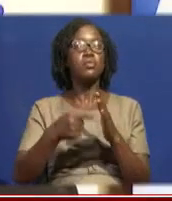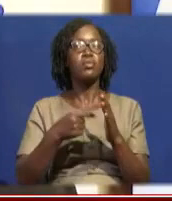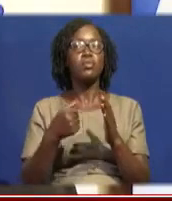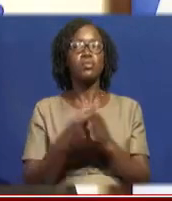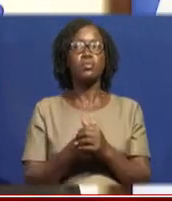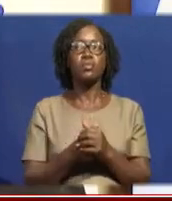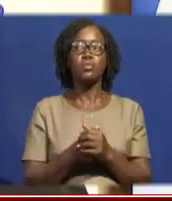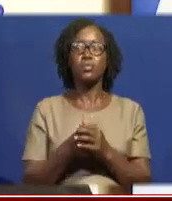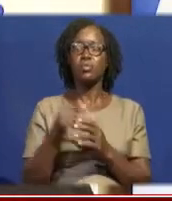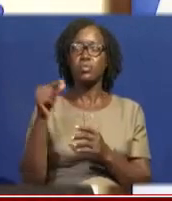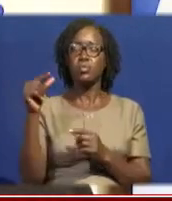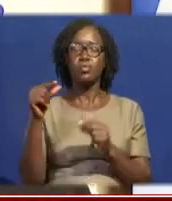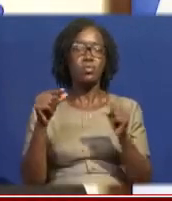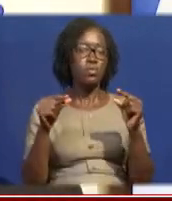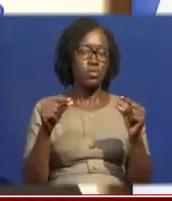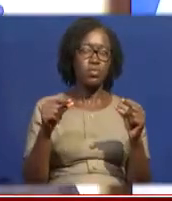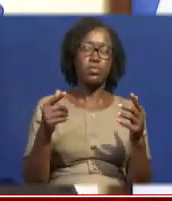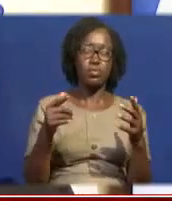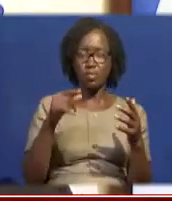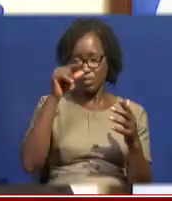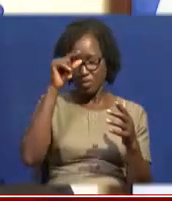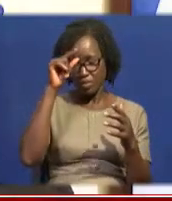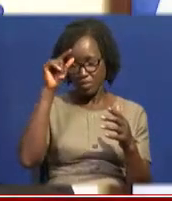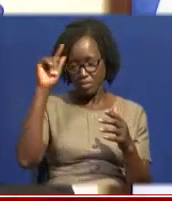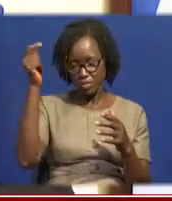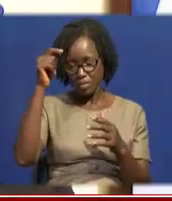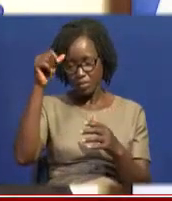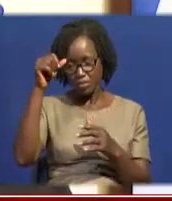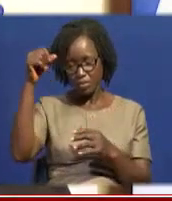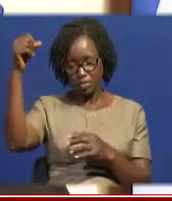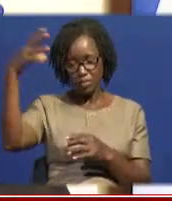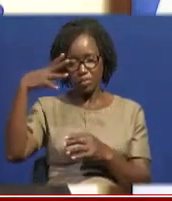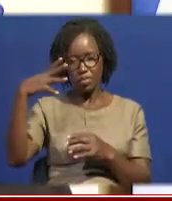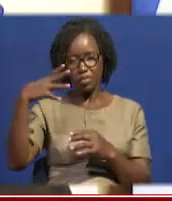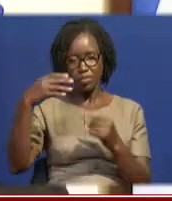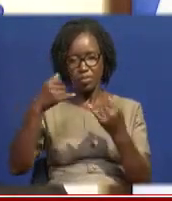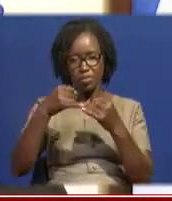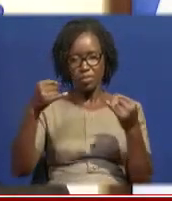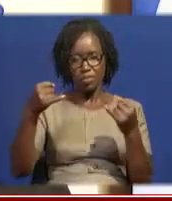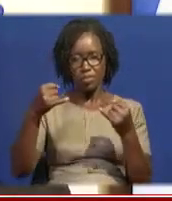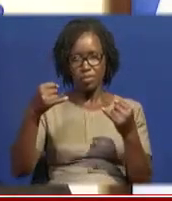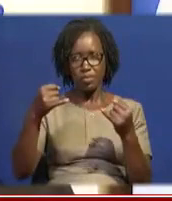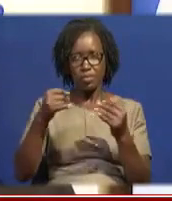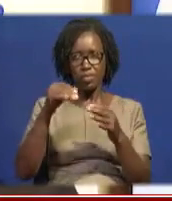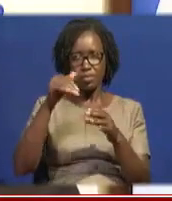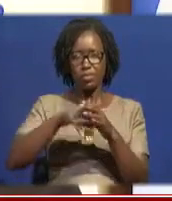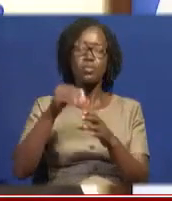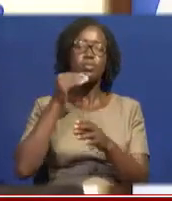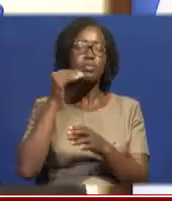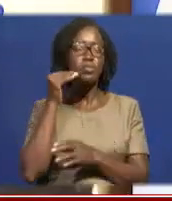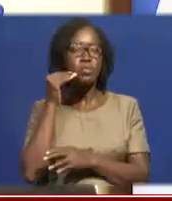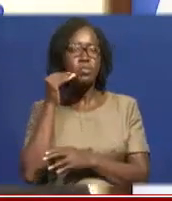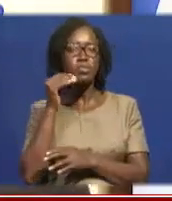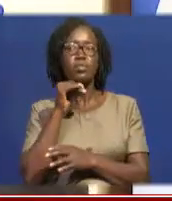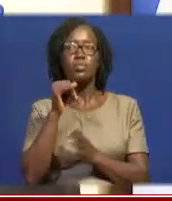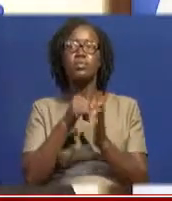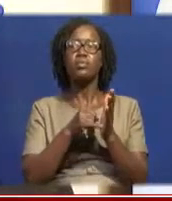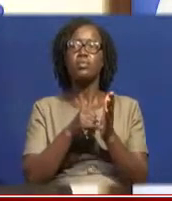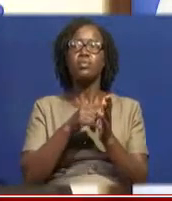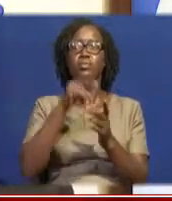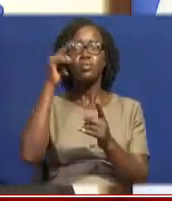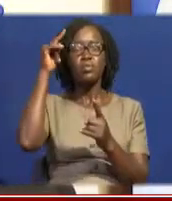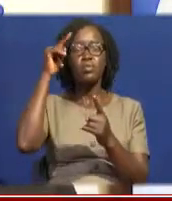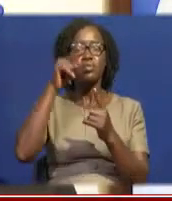G2G, Kenya Power takes the fiber optic cable into homes, not just on the